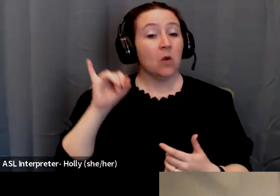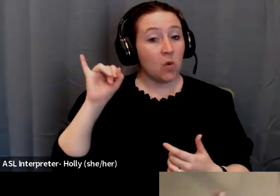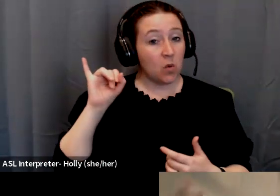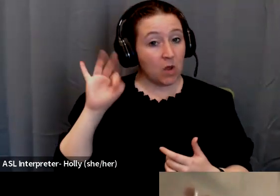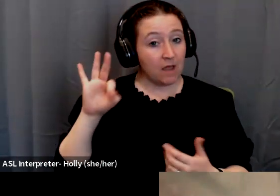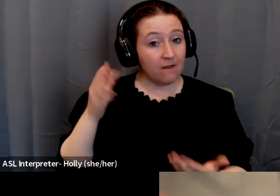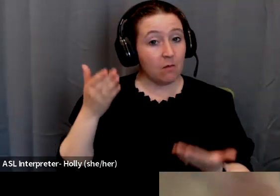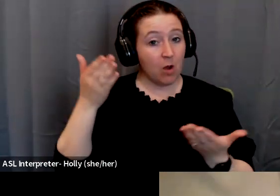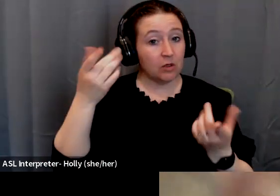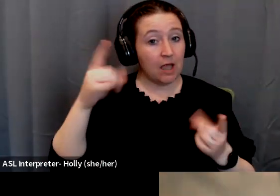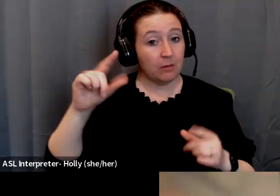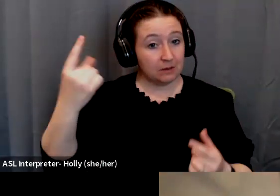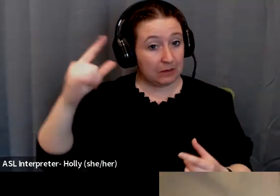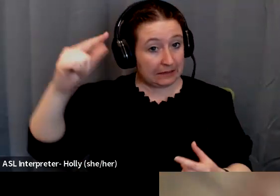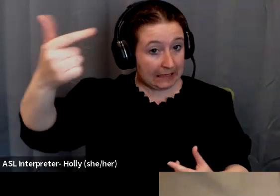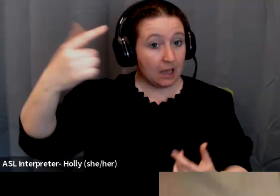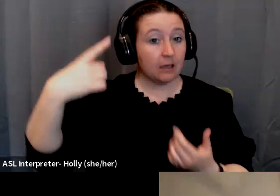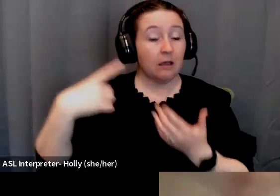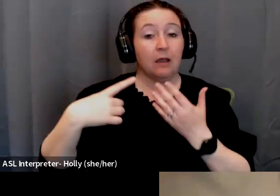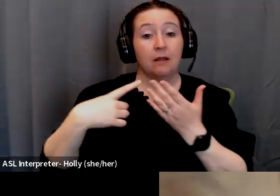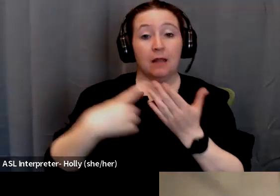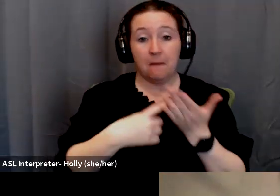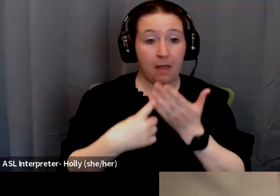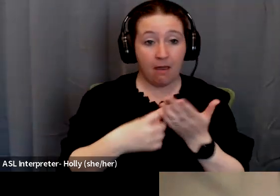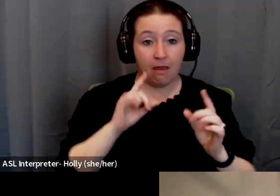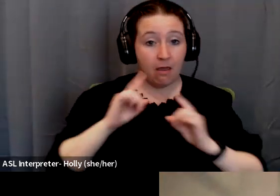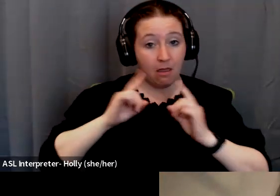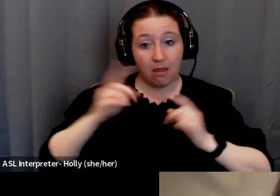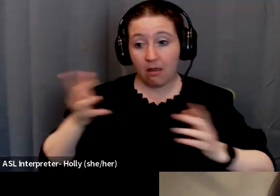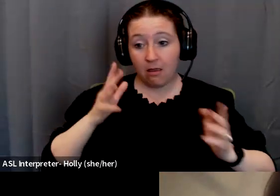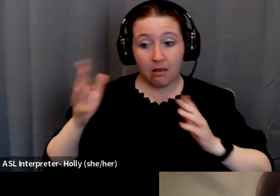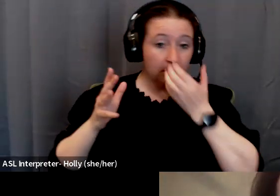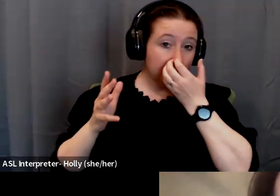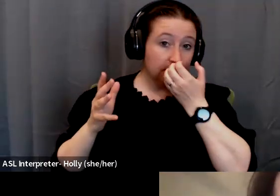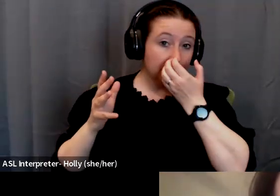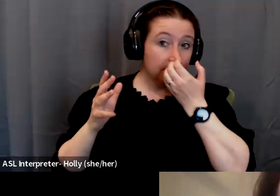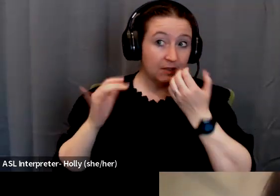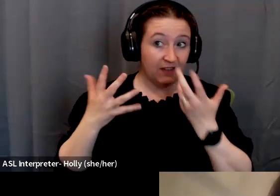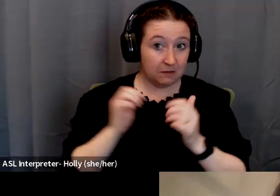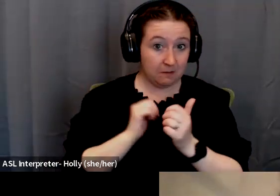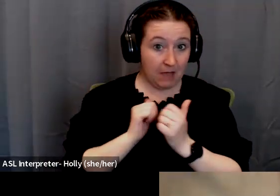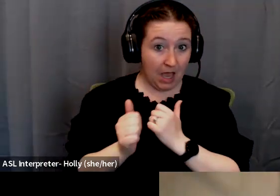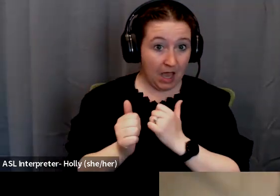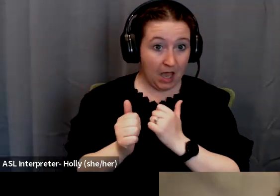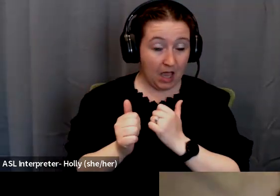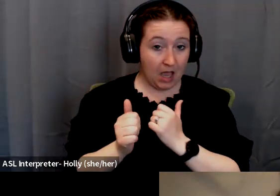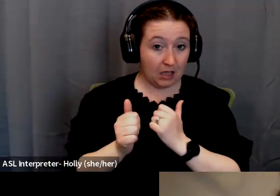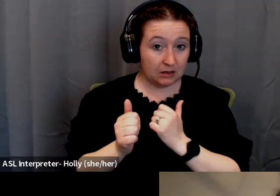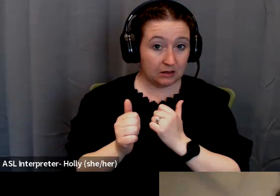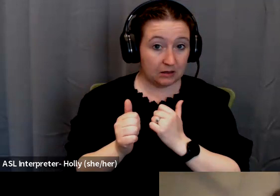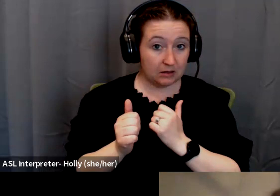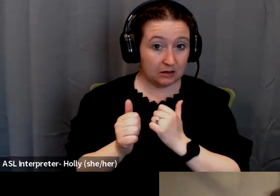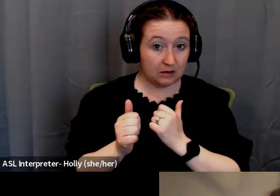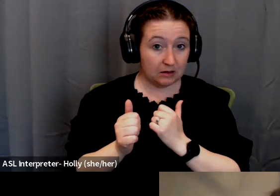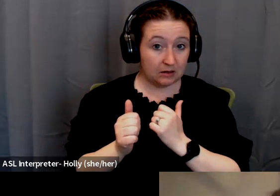up and was seconded, and then there is a debate back and forth, and if that motion passed, that is the action